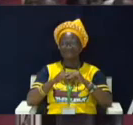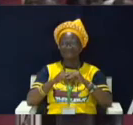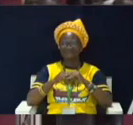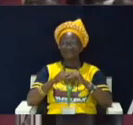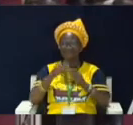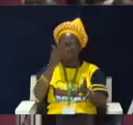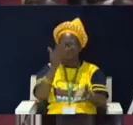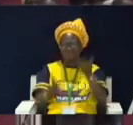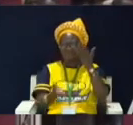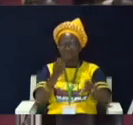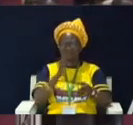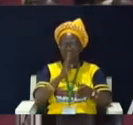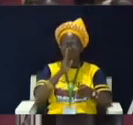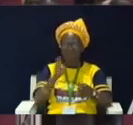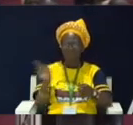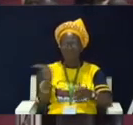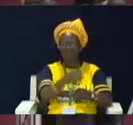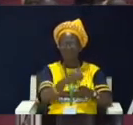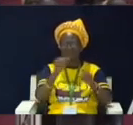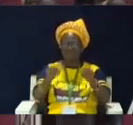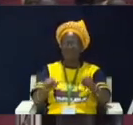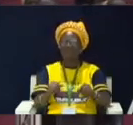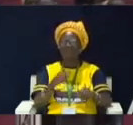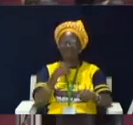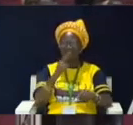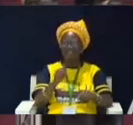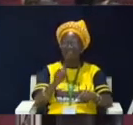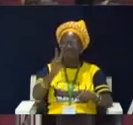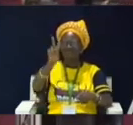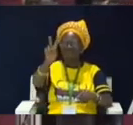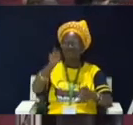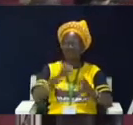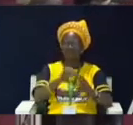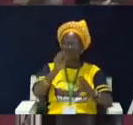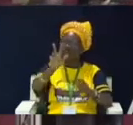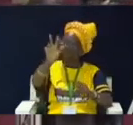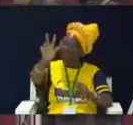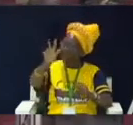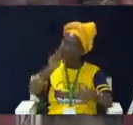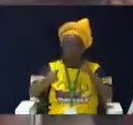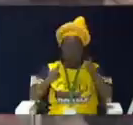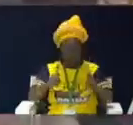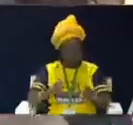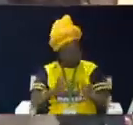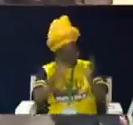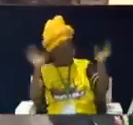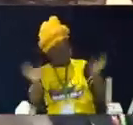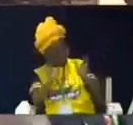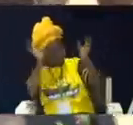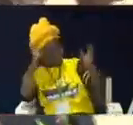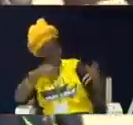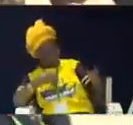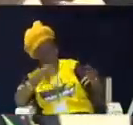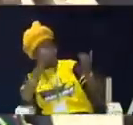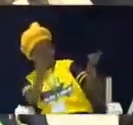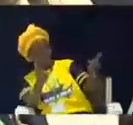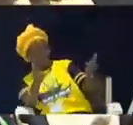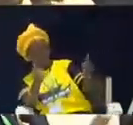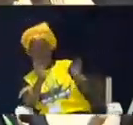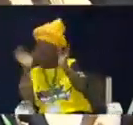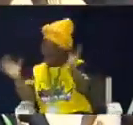Maybe you can tell two or three people straight away, "Celebrate me now. I've just got my breakthroughs."